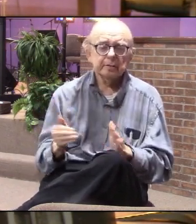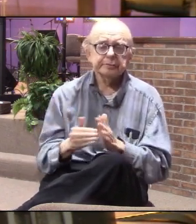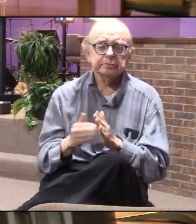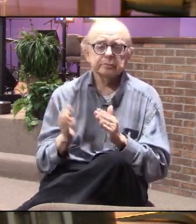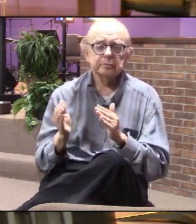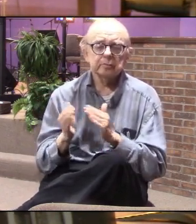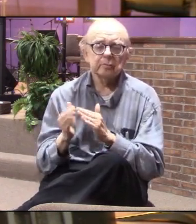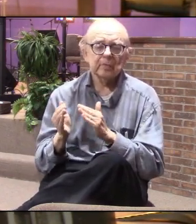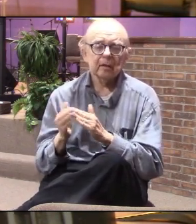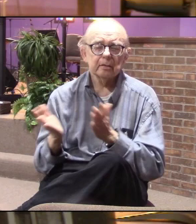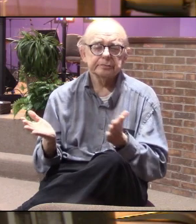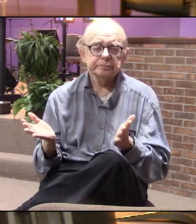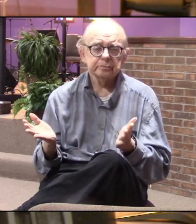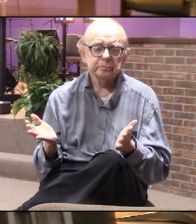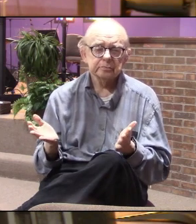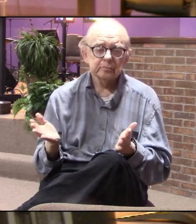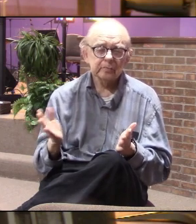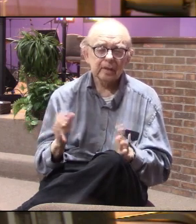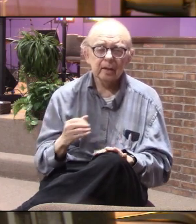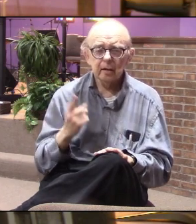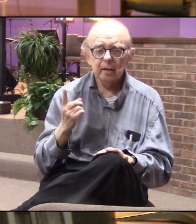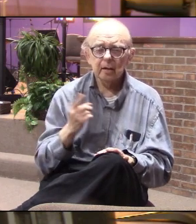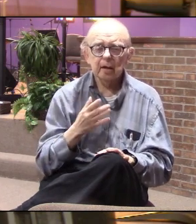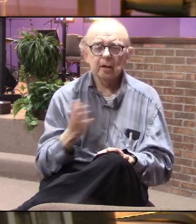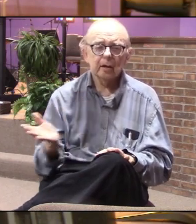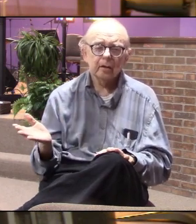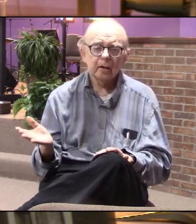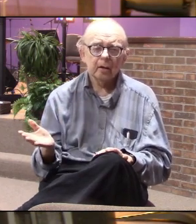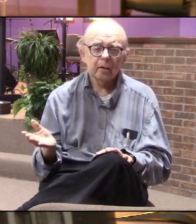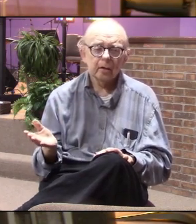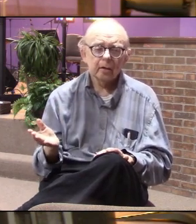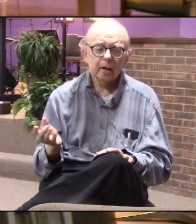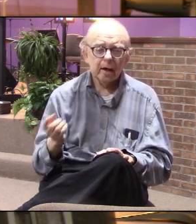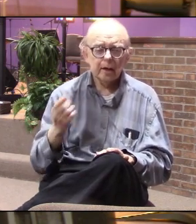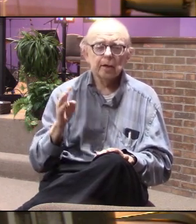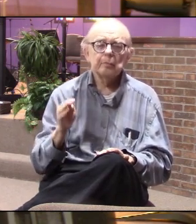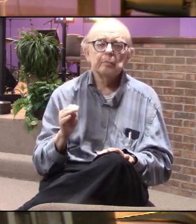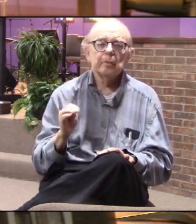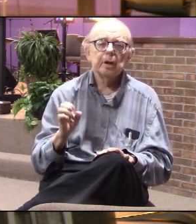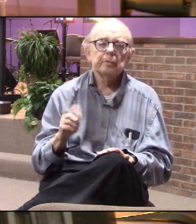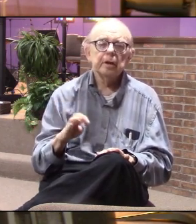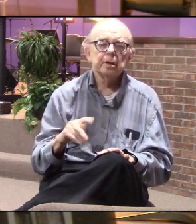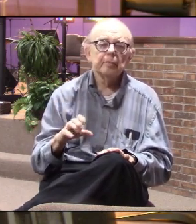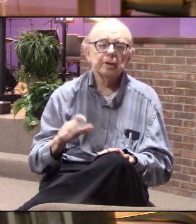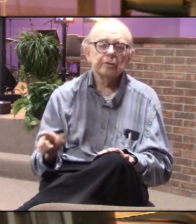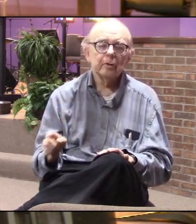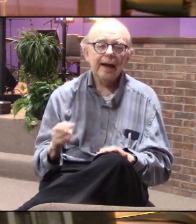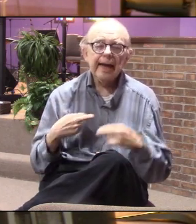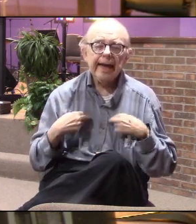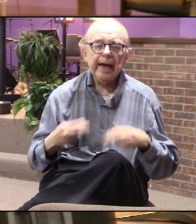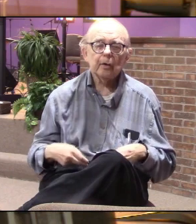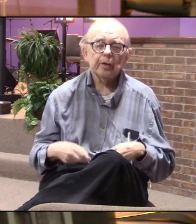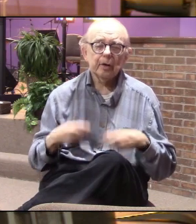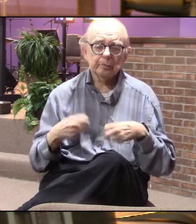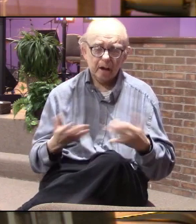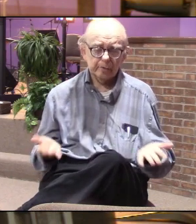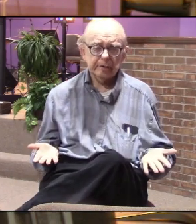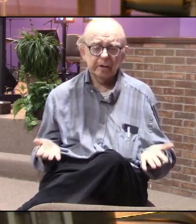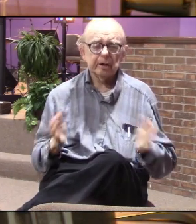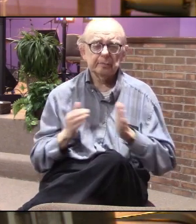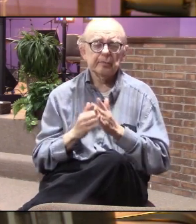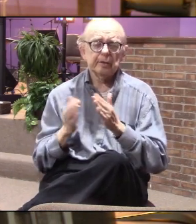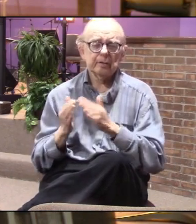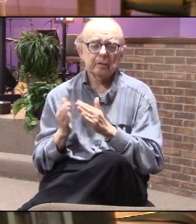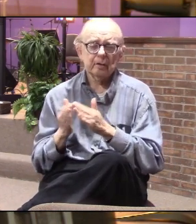Middletown has understood there is a mental health problem in Middletown,